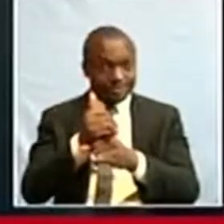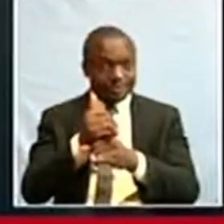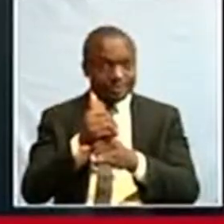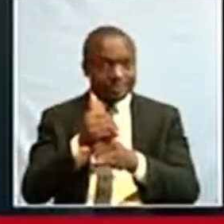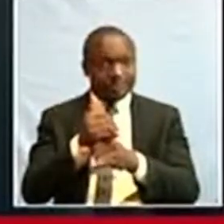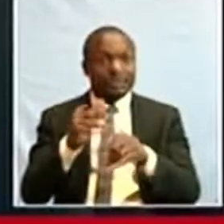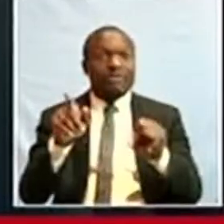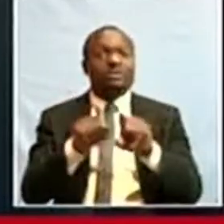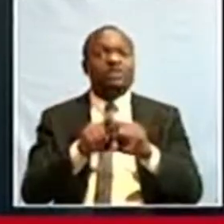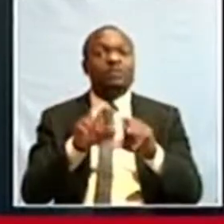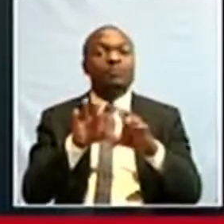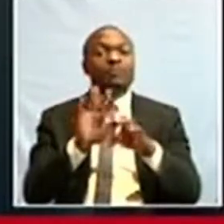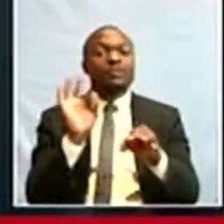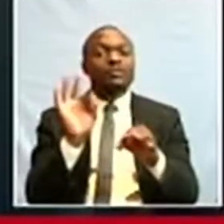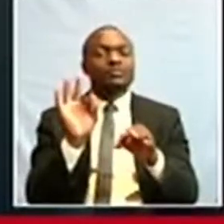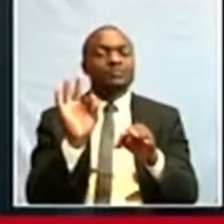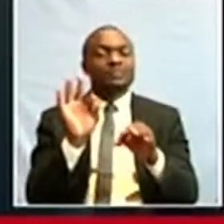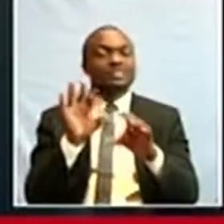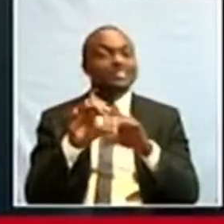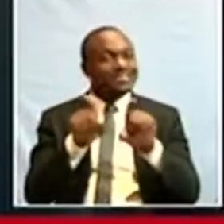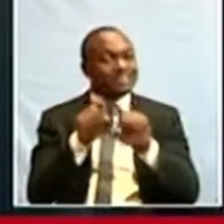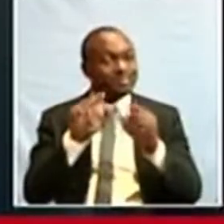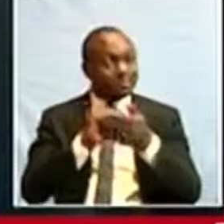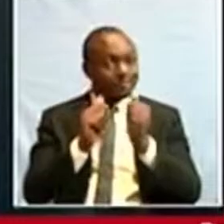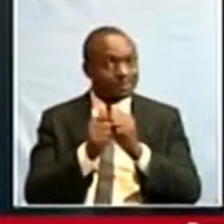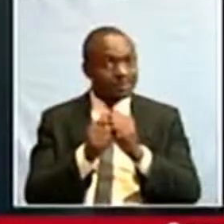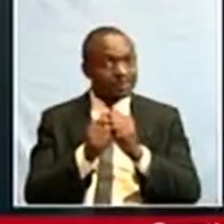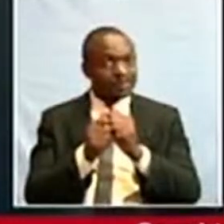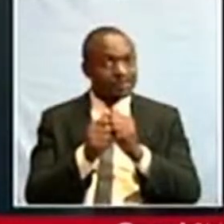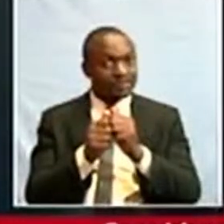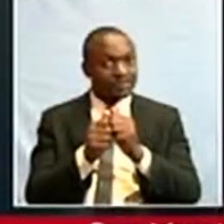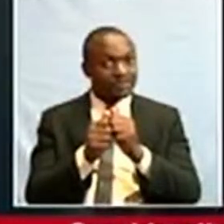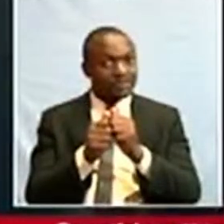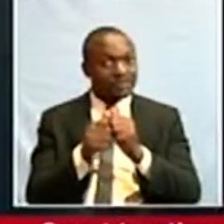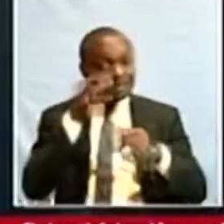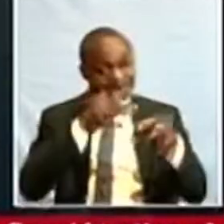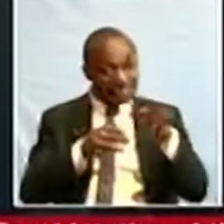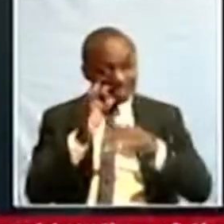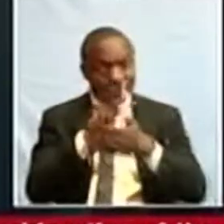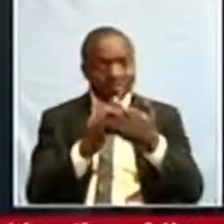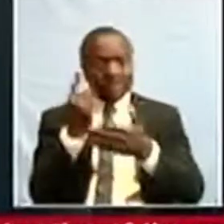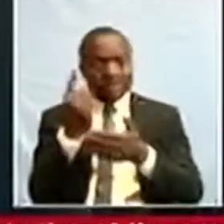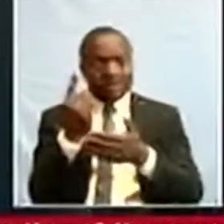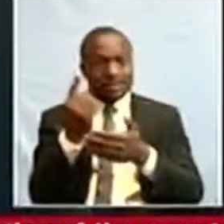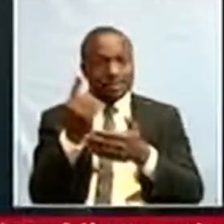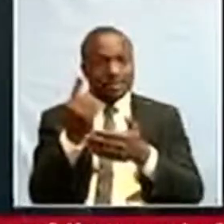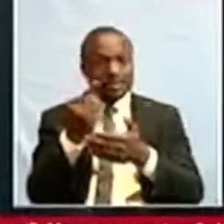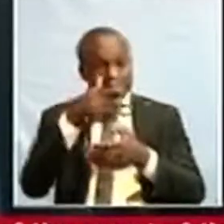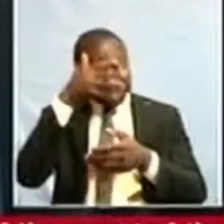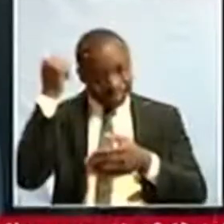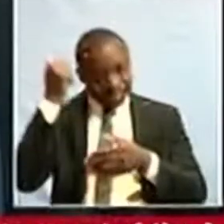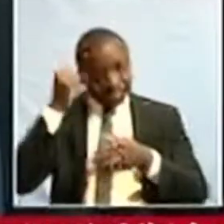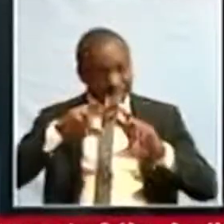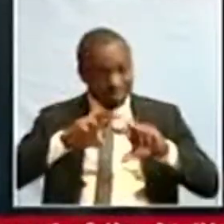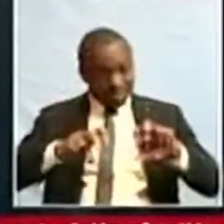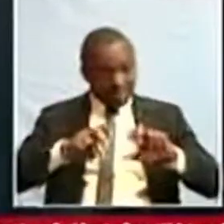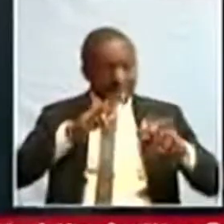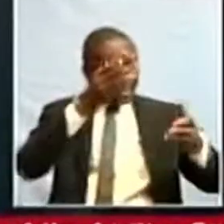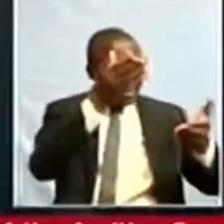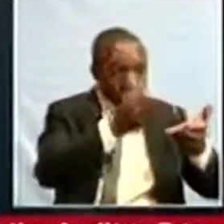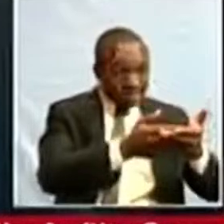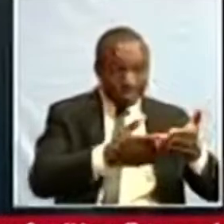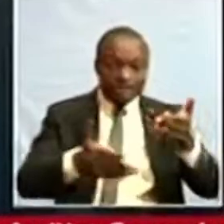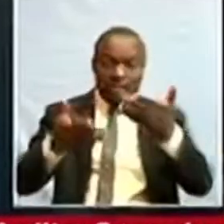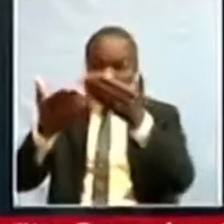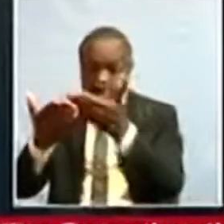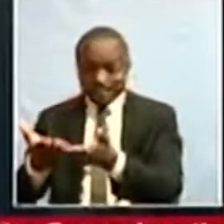the same findings, and the explanation will be someone forgot to cross-check that this database and this database do not contain